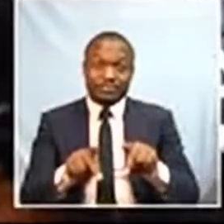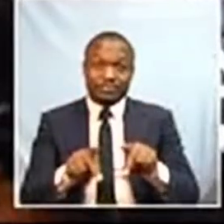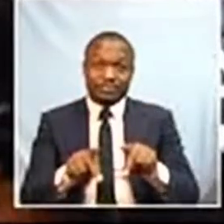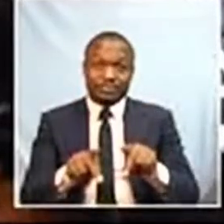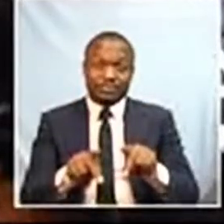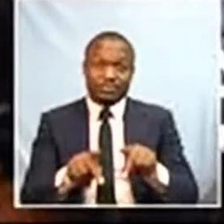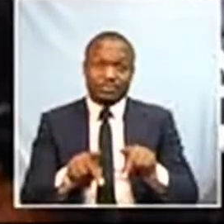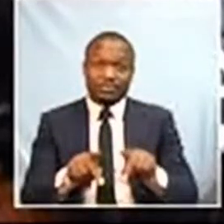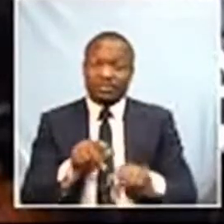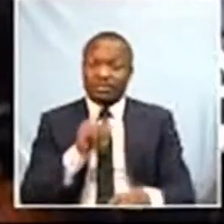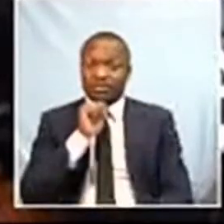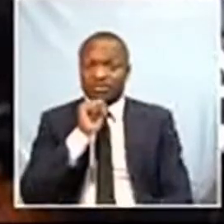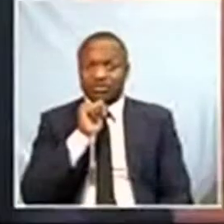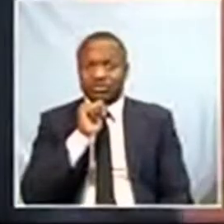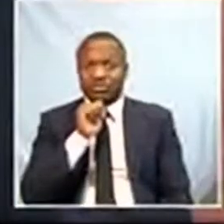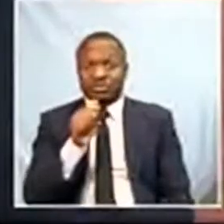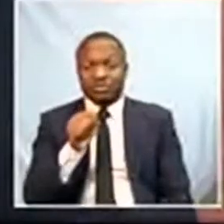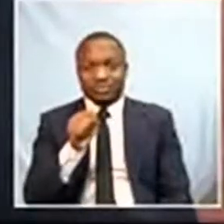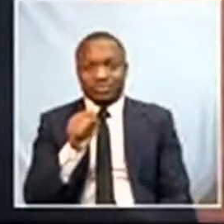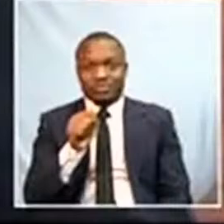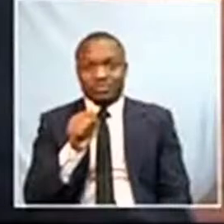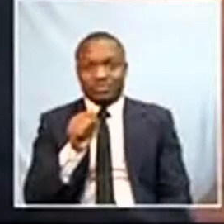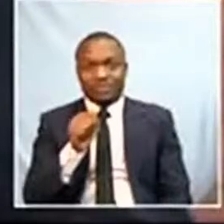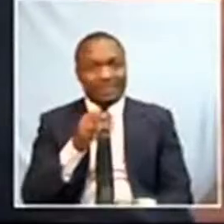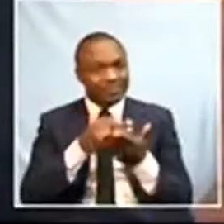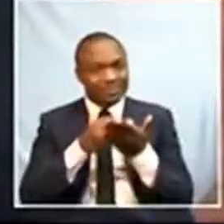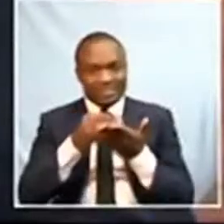it was not by default,